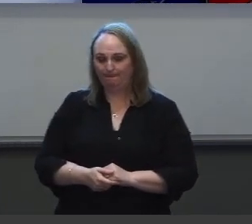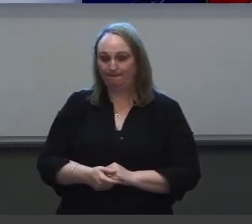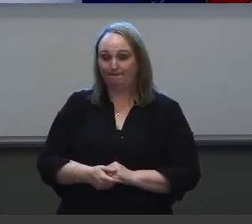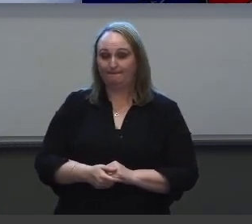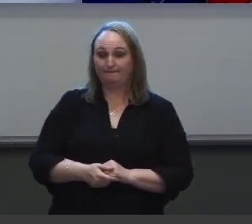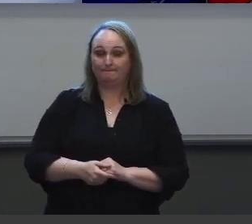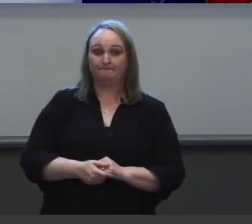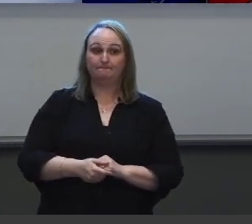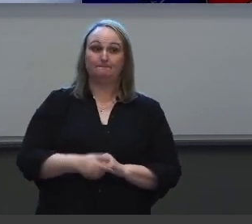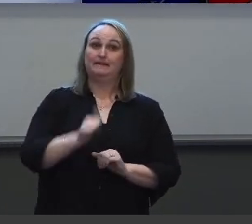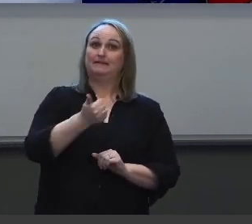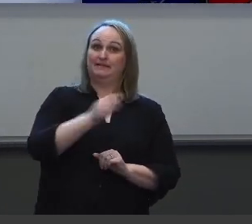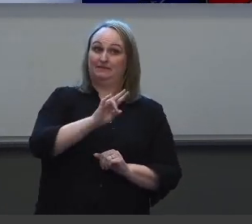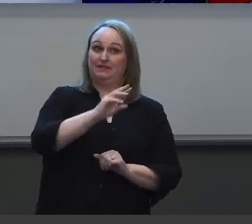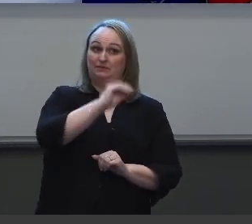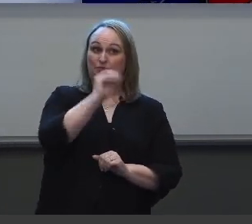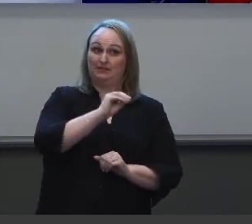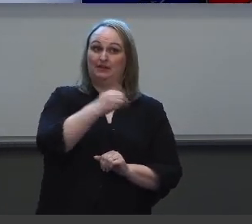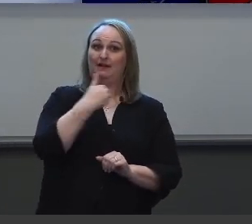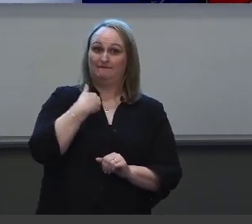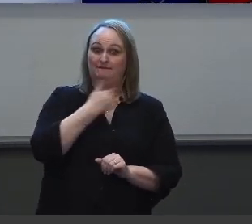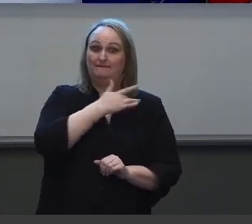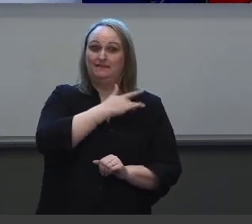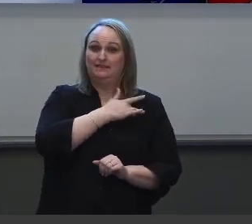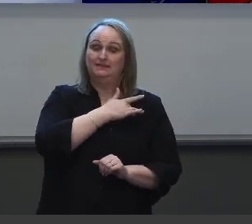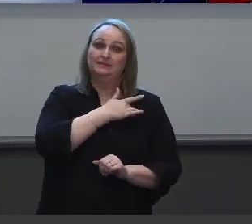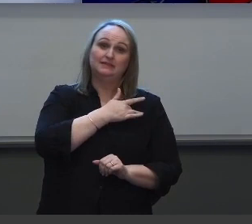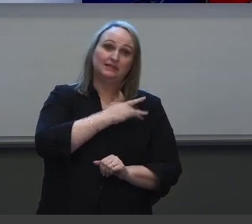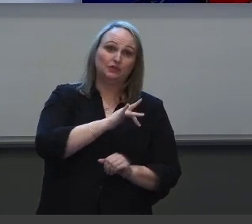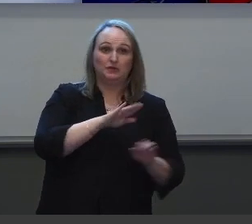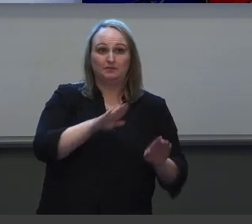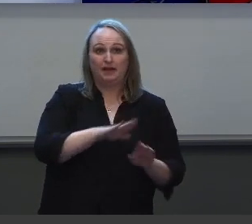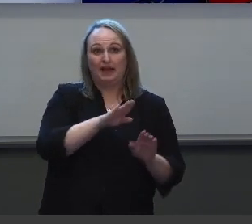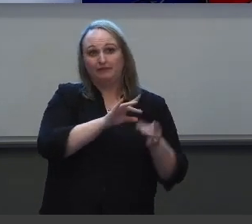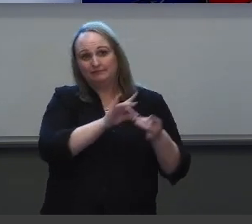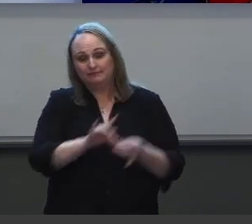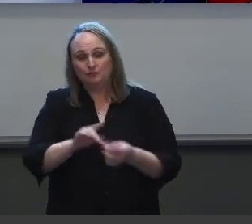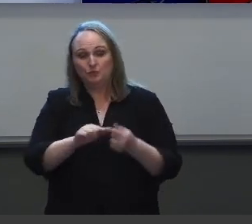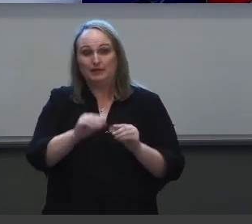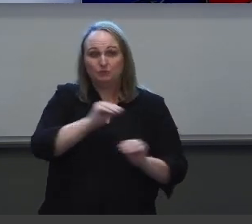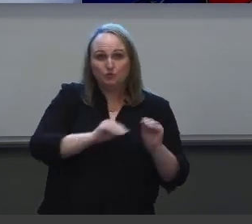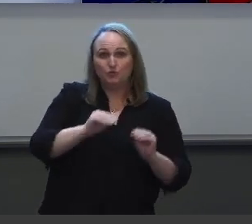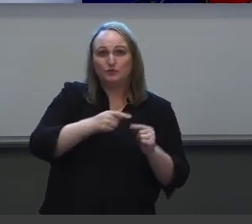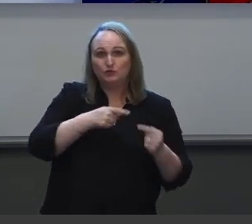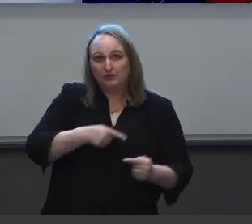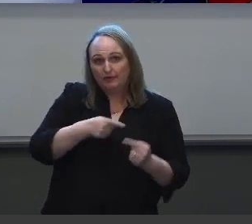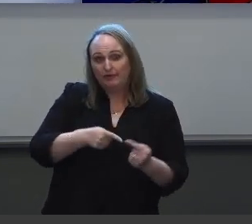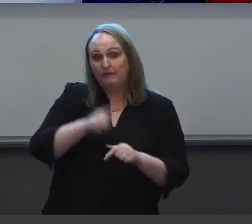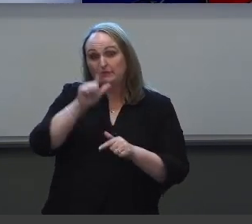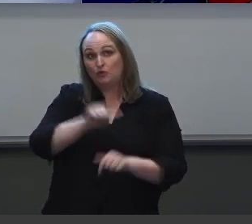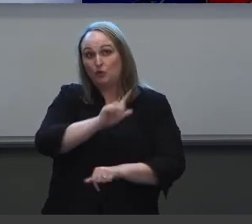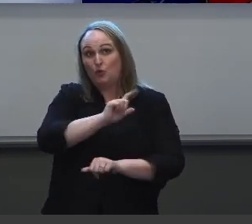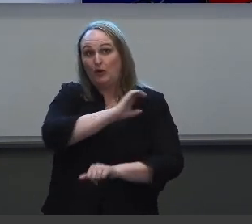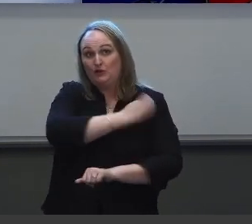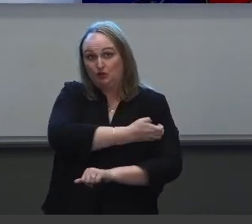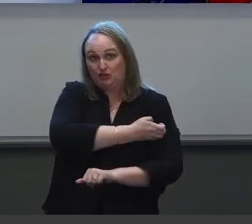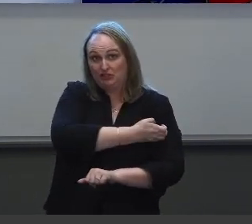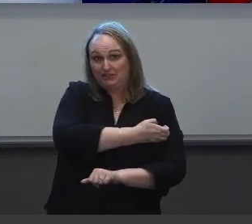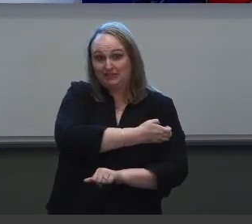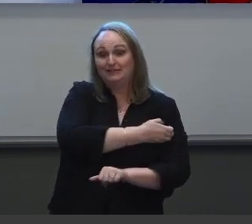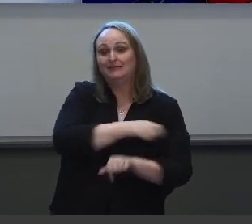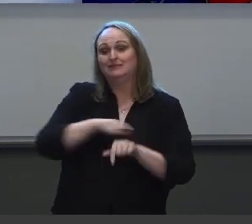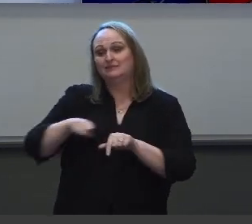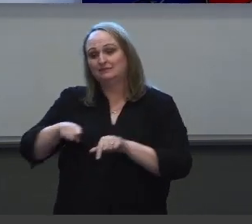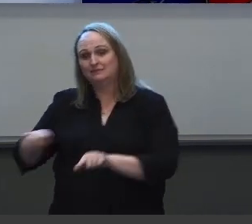17% of the children classified as having sensory behaviors associated with movement difficulties and low energy were